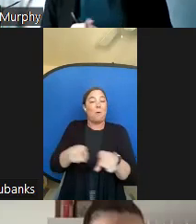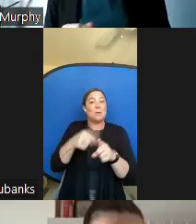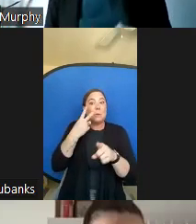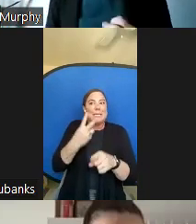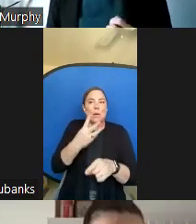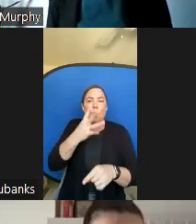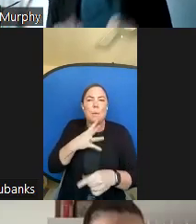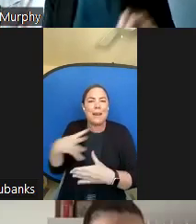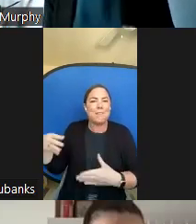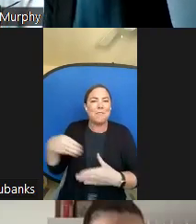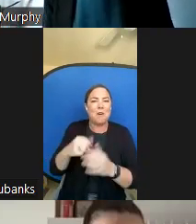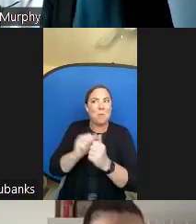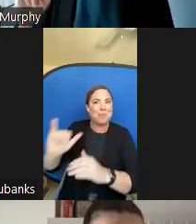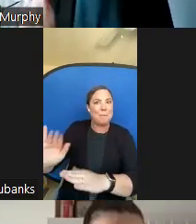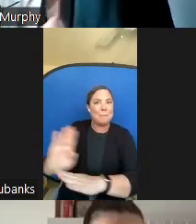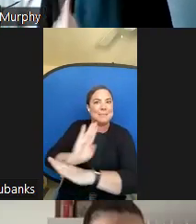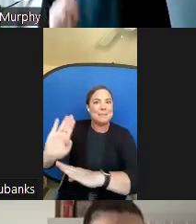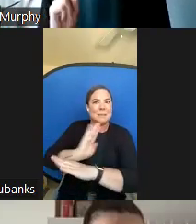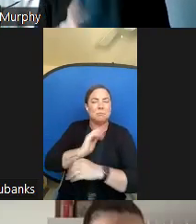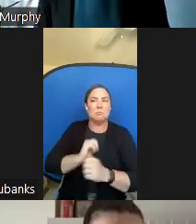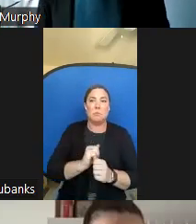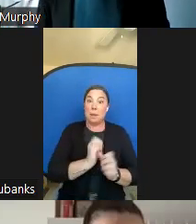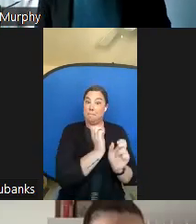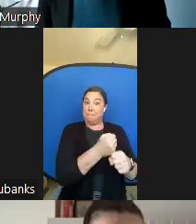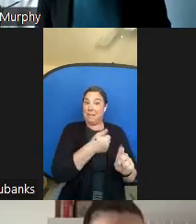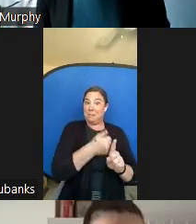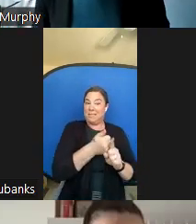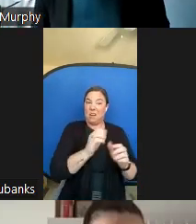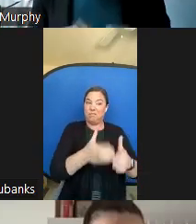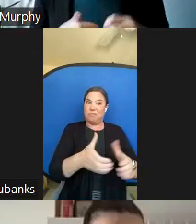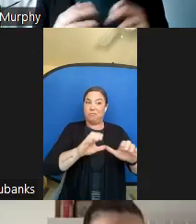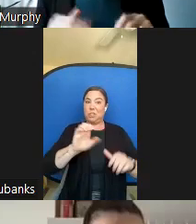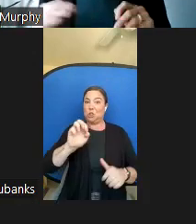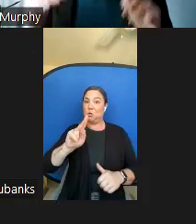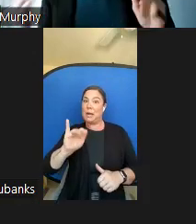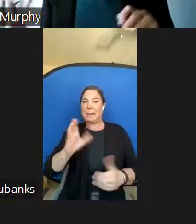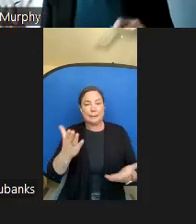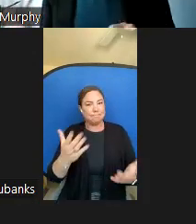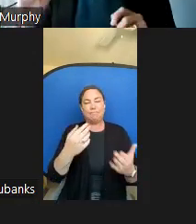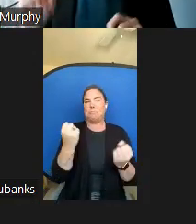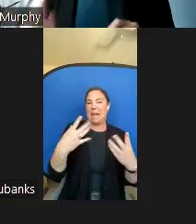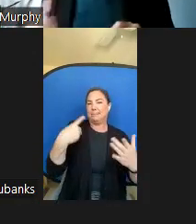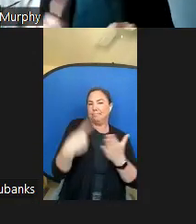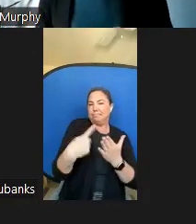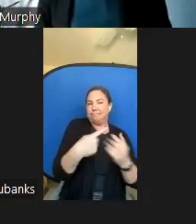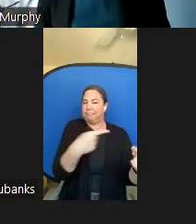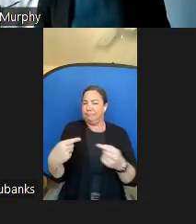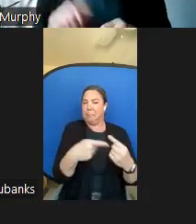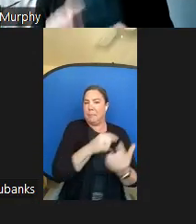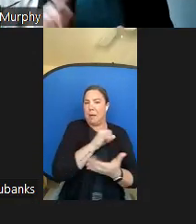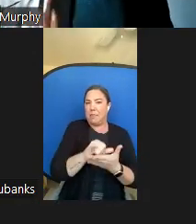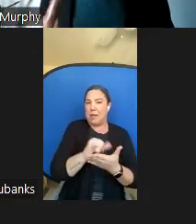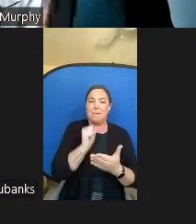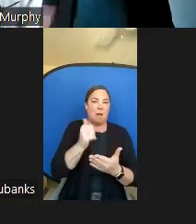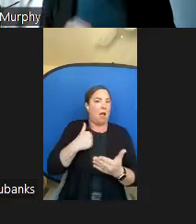question of women's involvement in ceramic production is one that has been much debated. And while we have very few and often